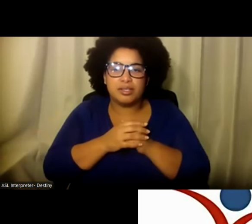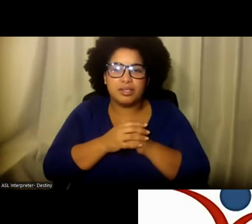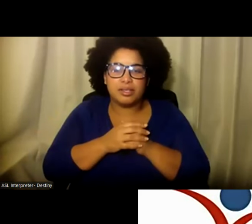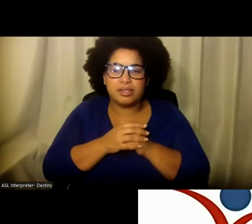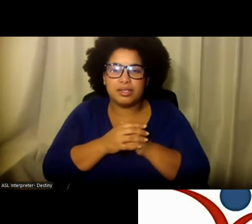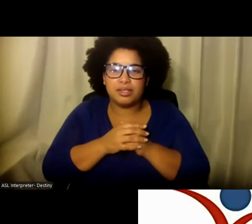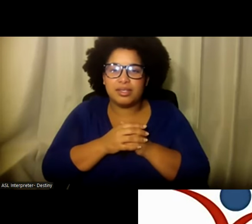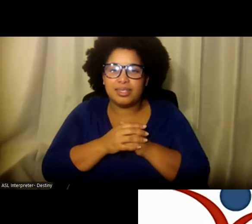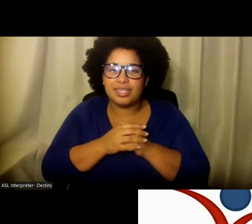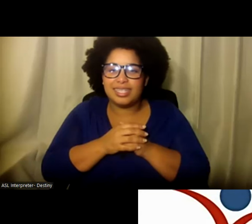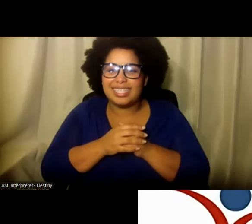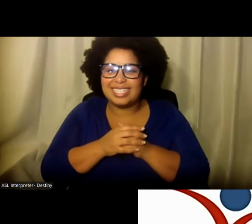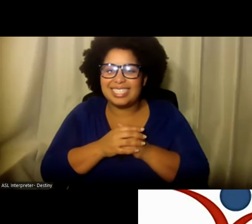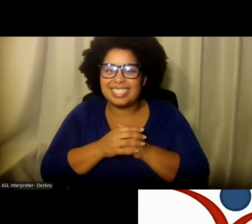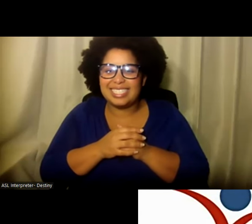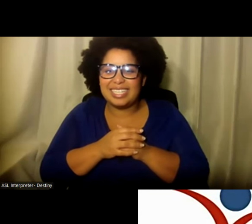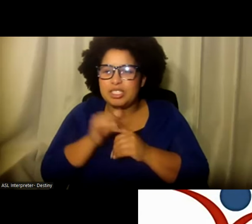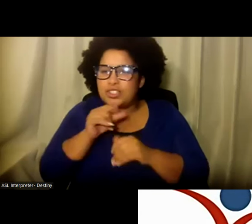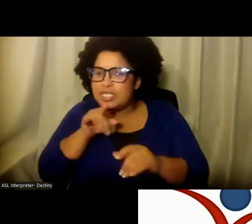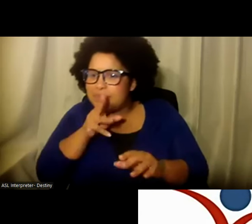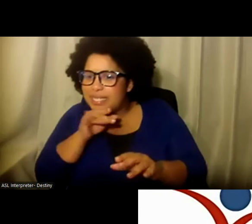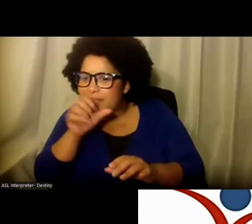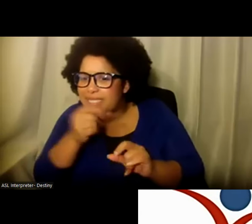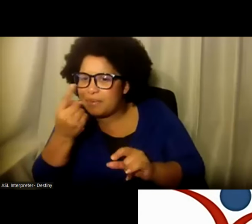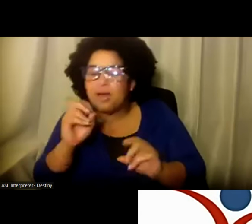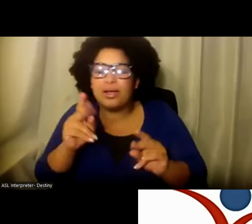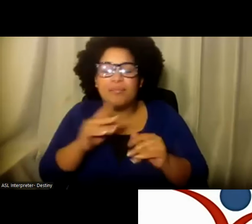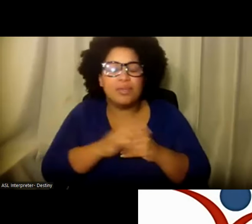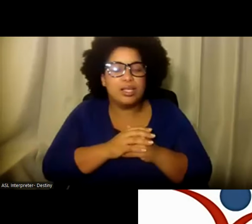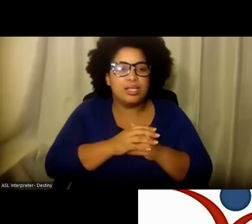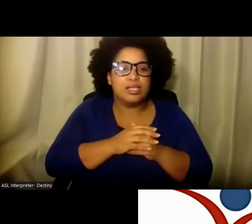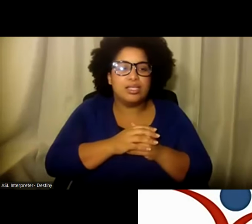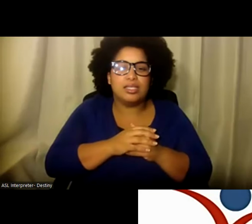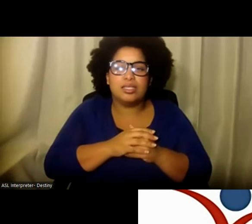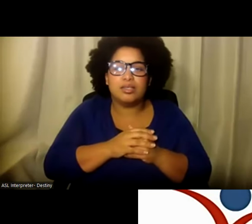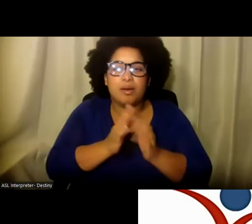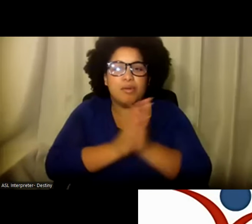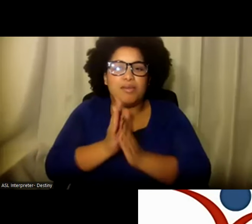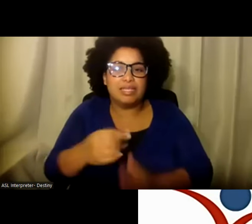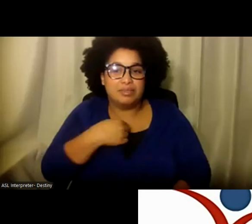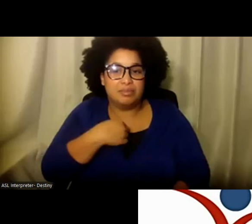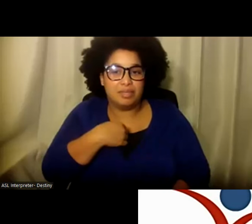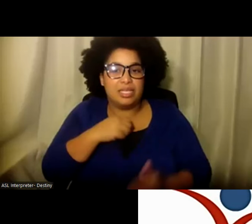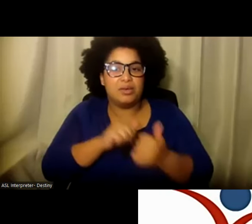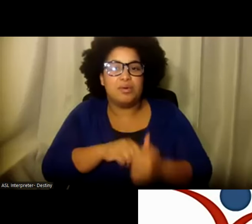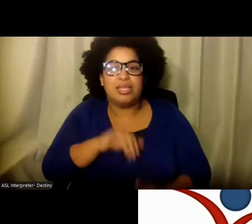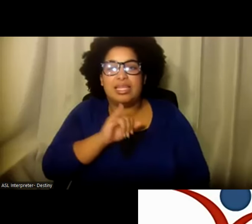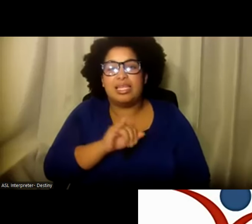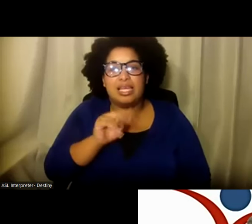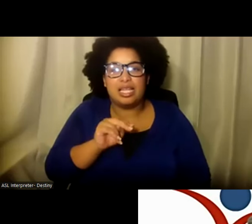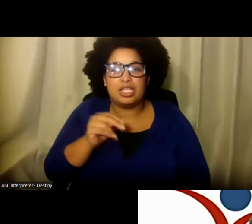You were going on and off the mute there, so I wasn't sure if we missed something. What motivates me with Into Vision